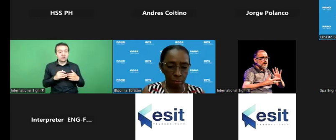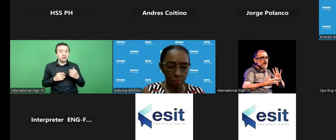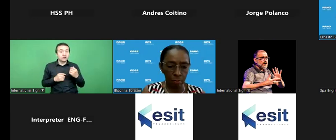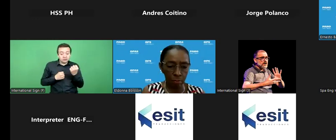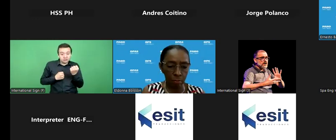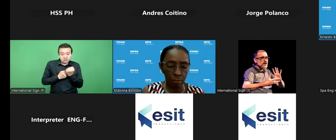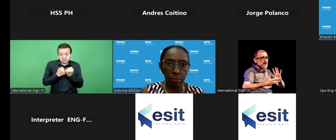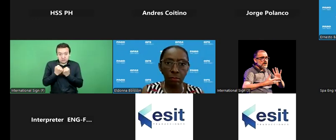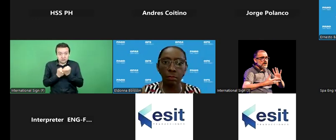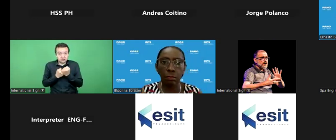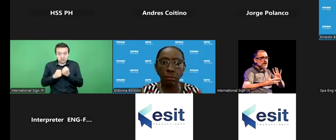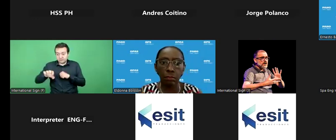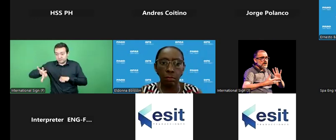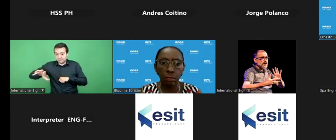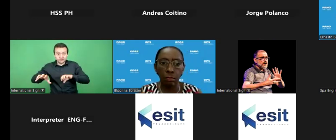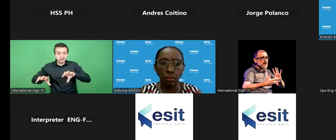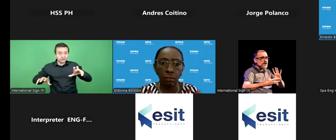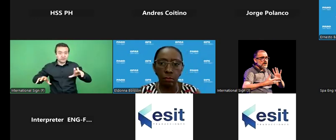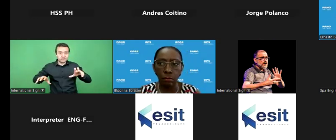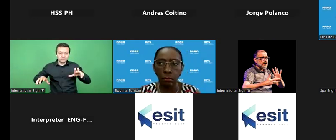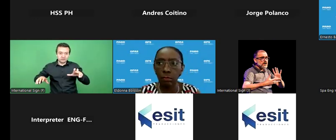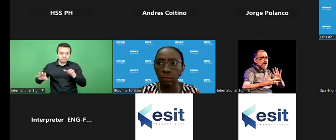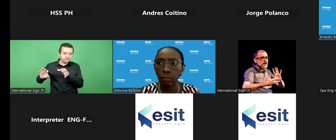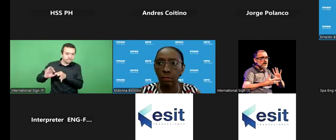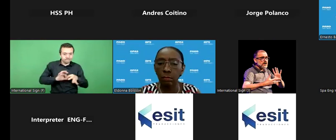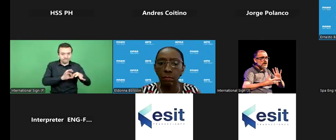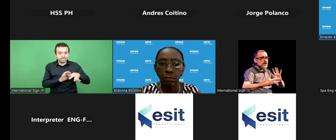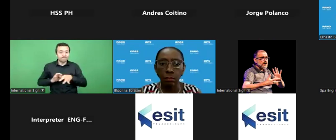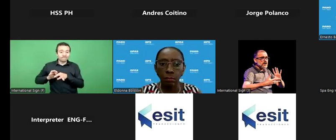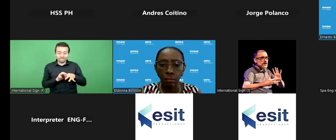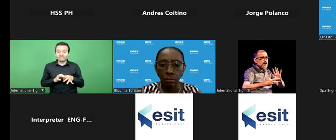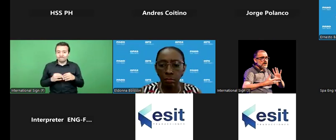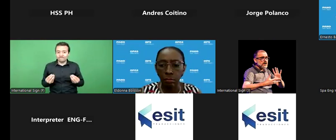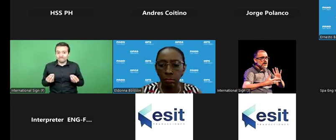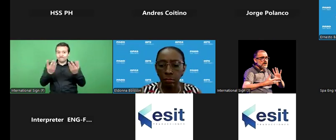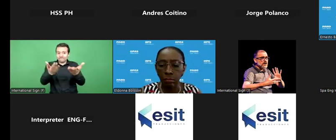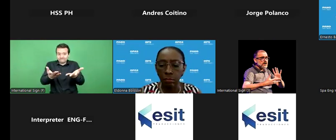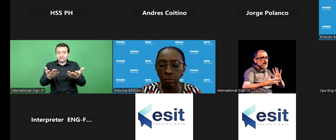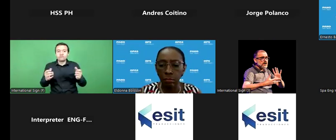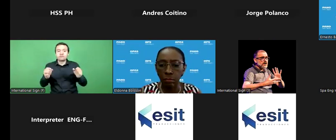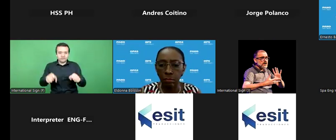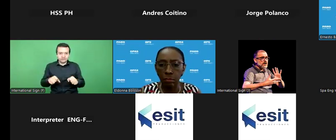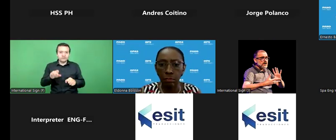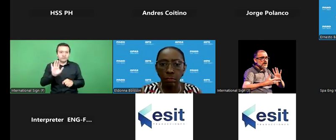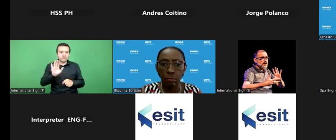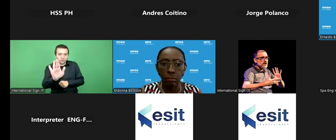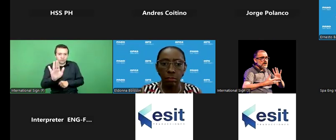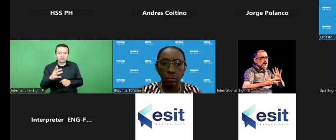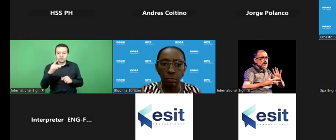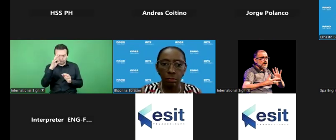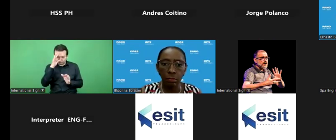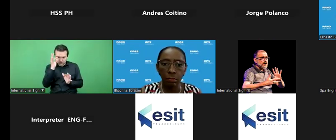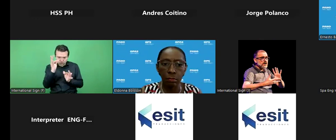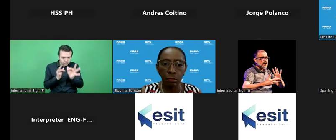our input to inform our cooperation strategy. And we can see that not only at